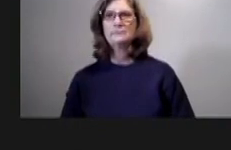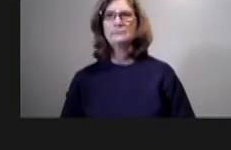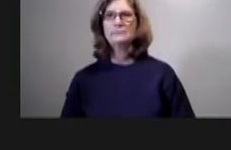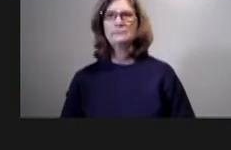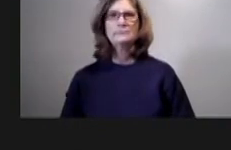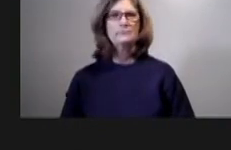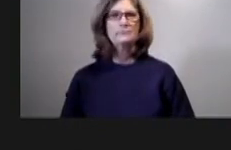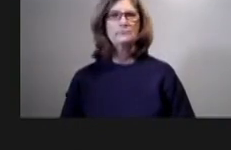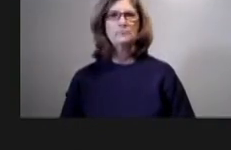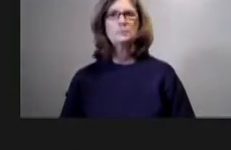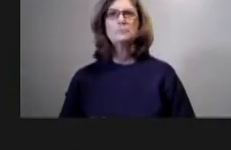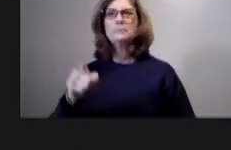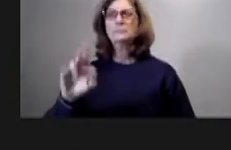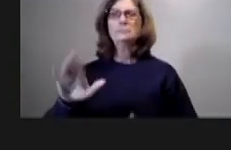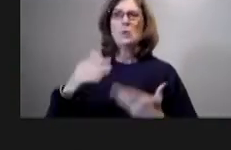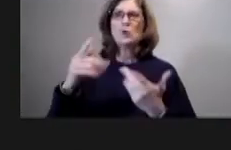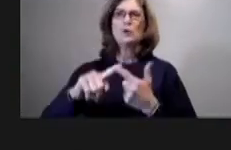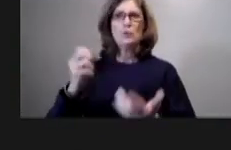Move to approve.